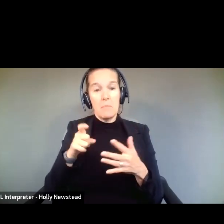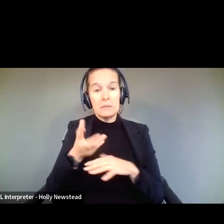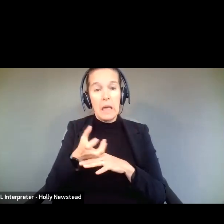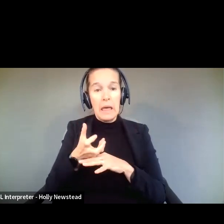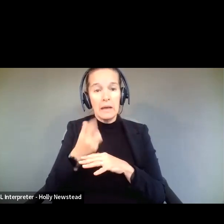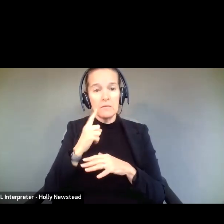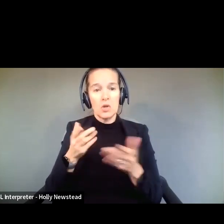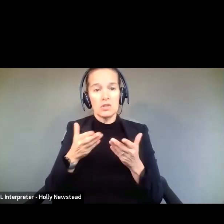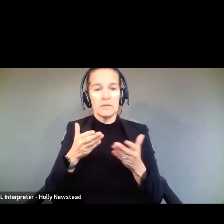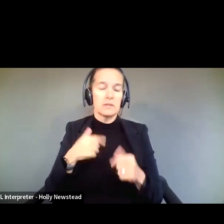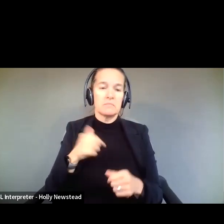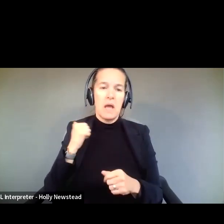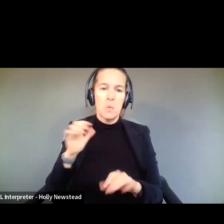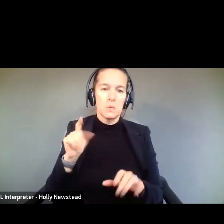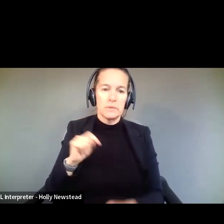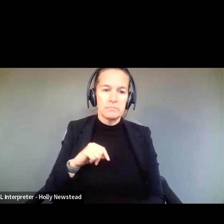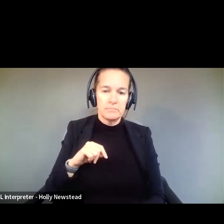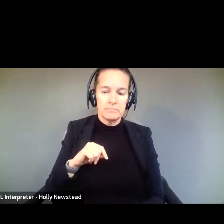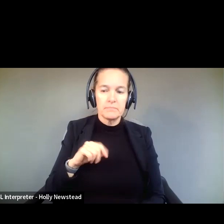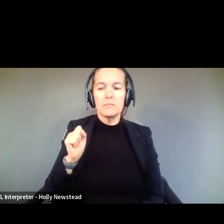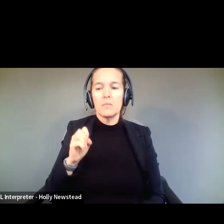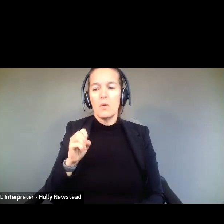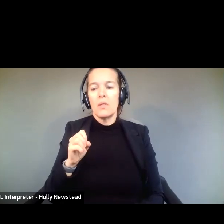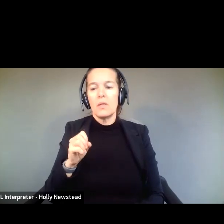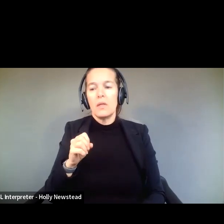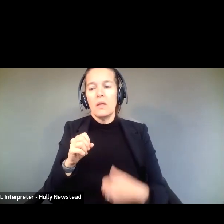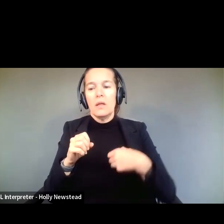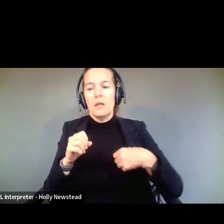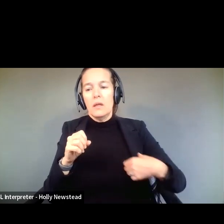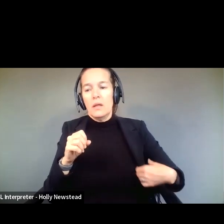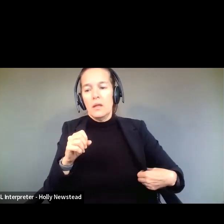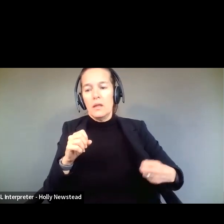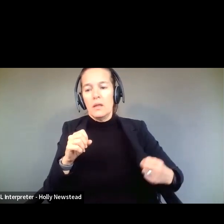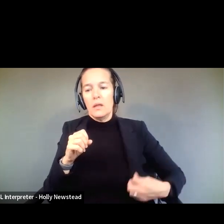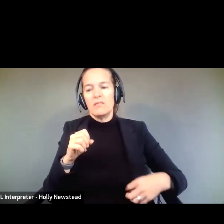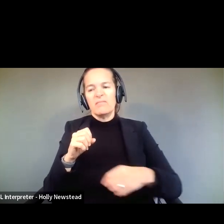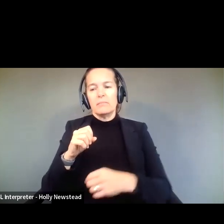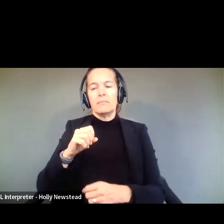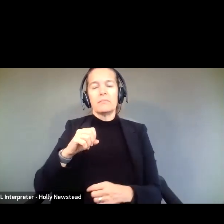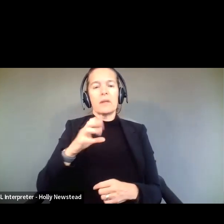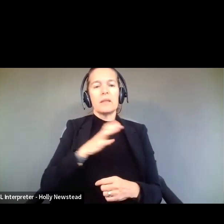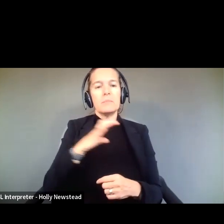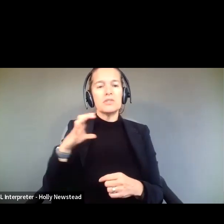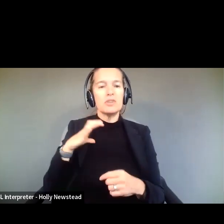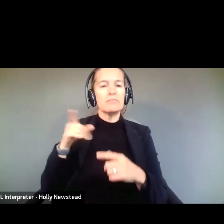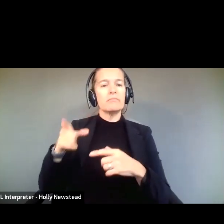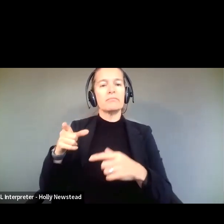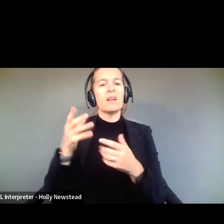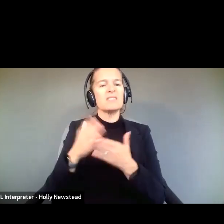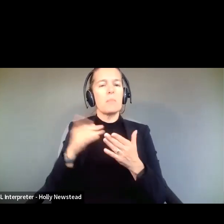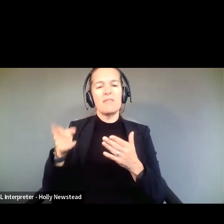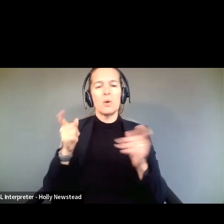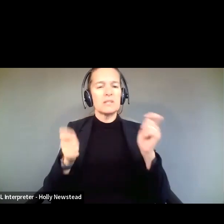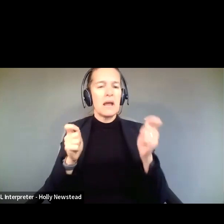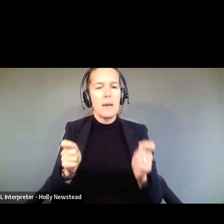which I won't do. So the commission's also heard and documented that because of some of these dynamics, which I